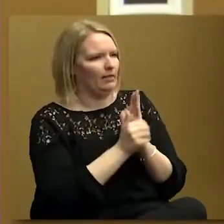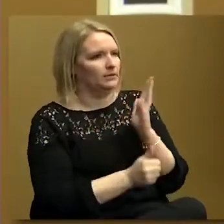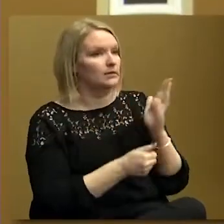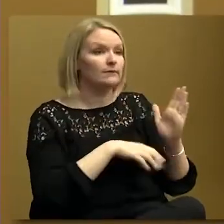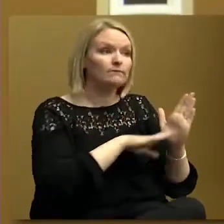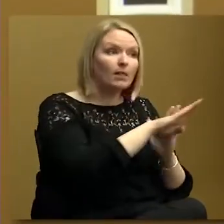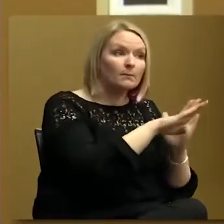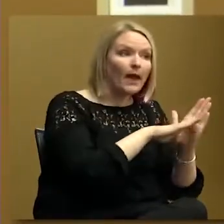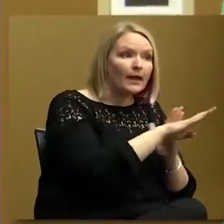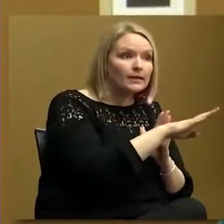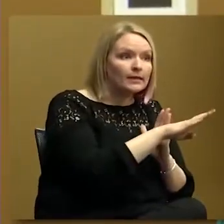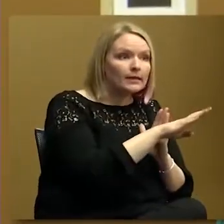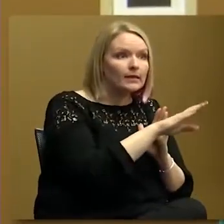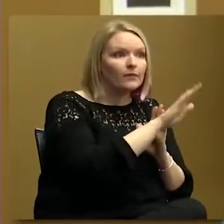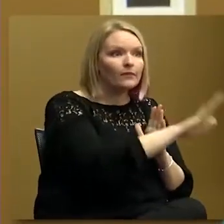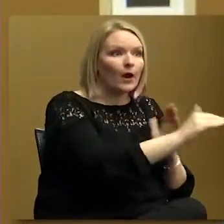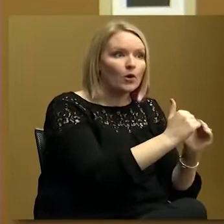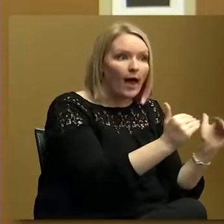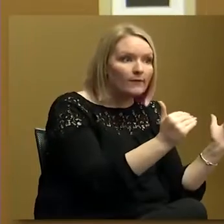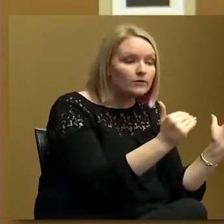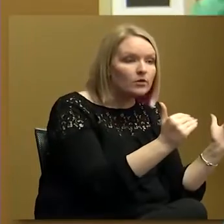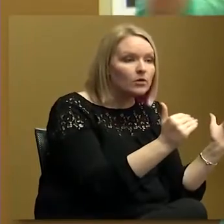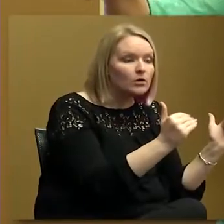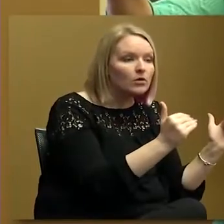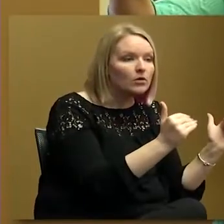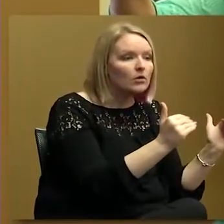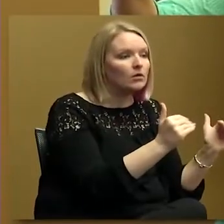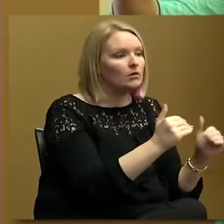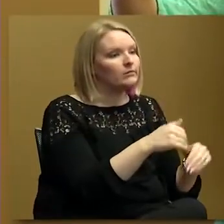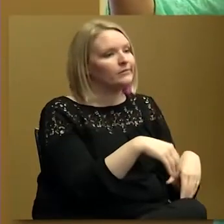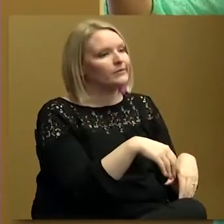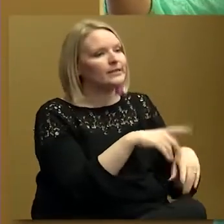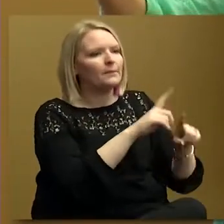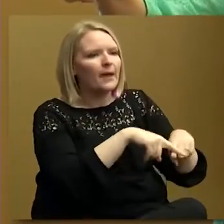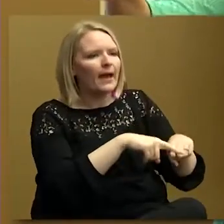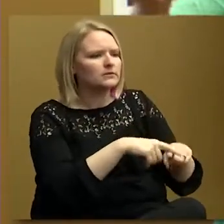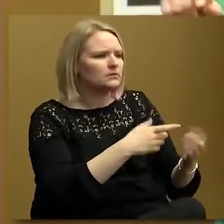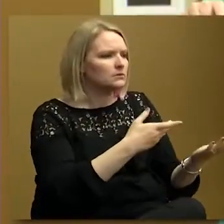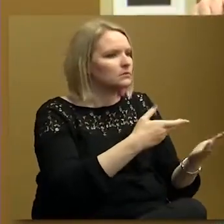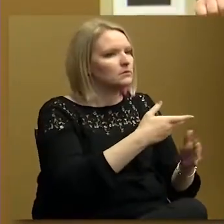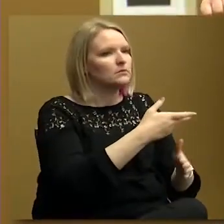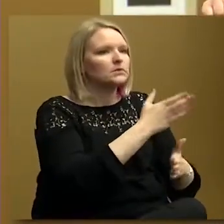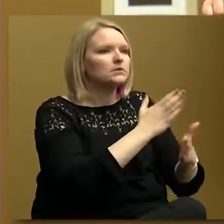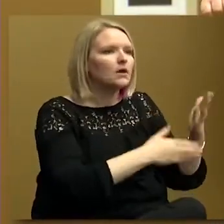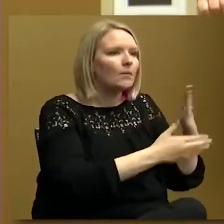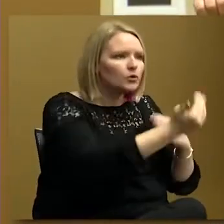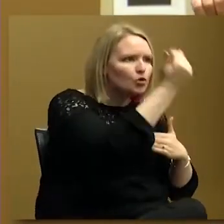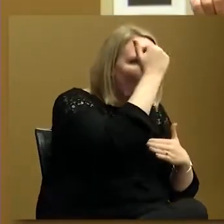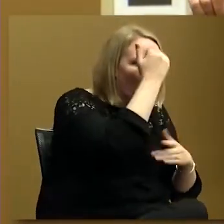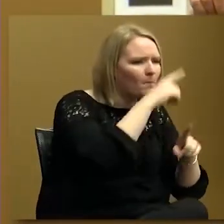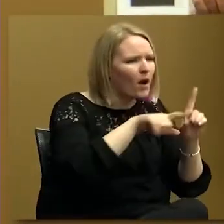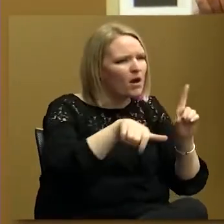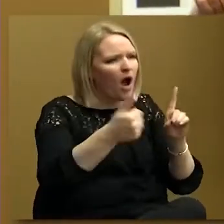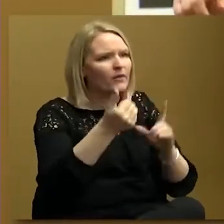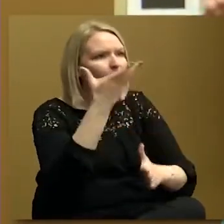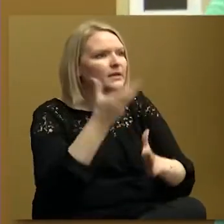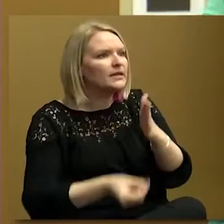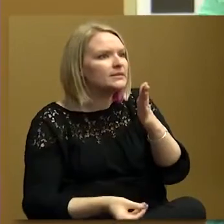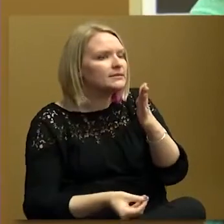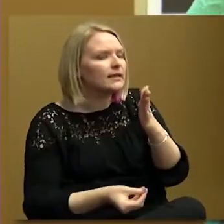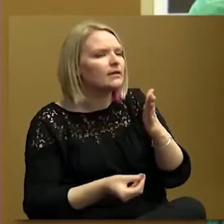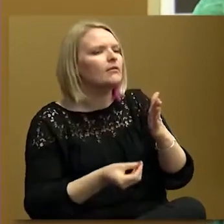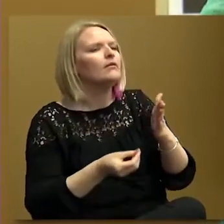Developmentally, they come in a certain way. Well, some of them have things that you're like, how do they know that, but they don't know this? So